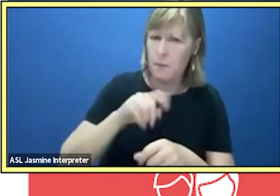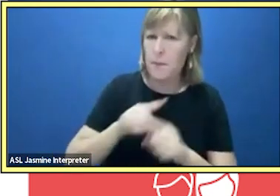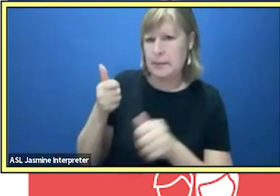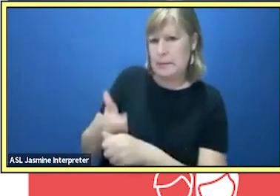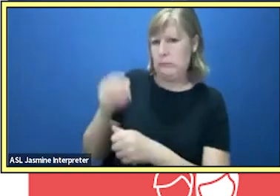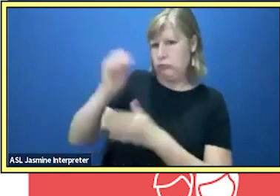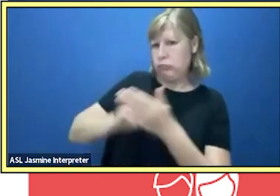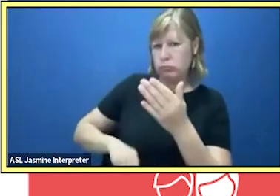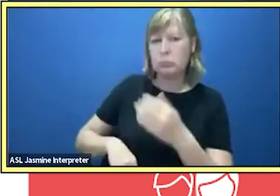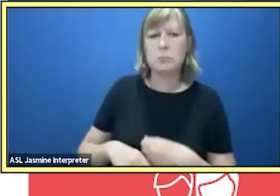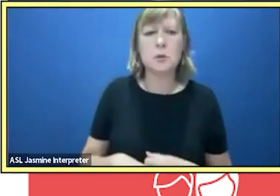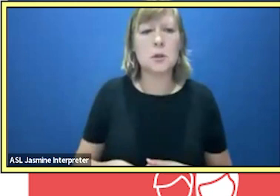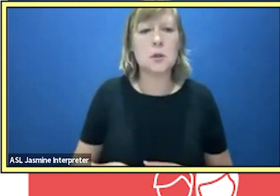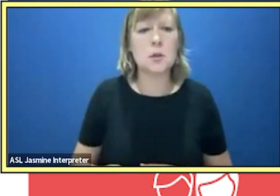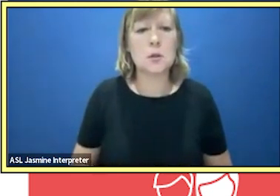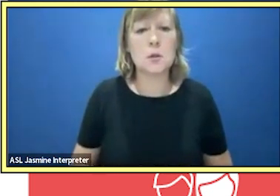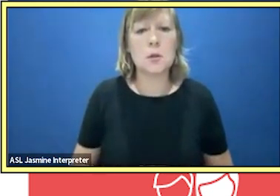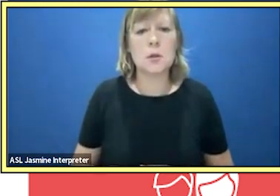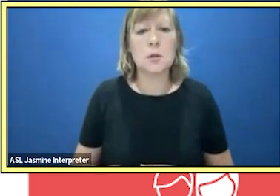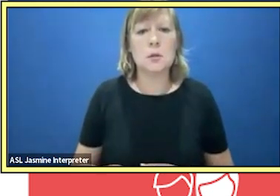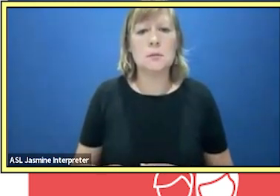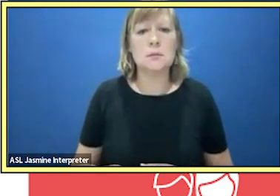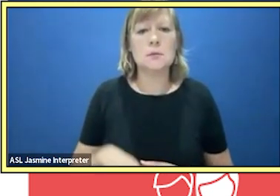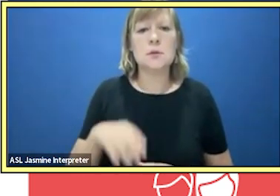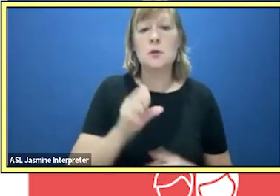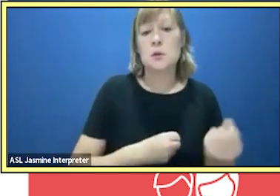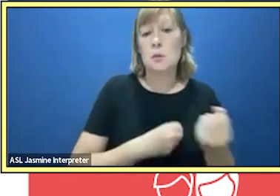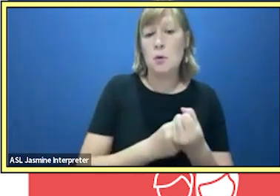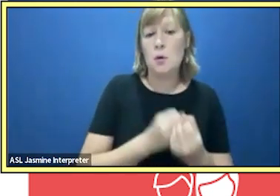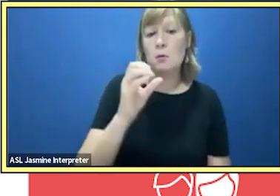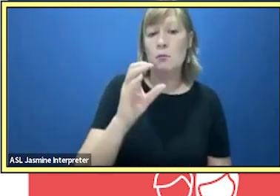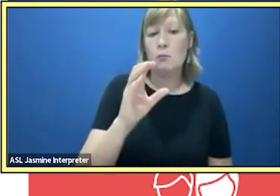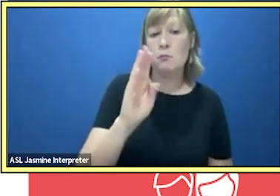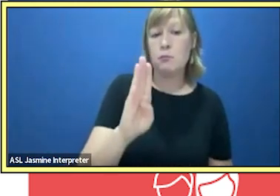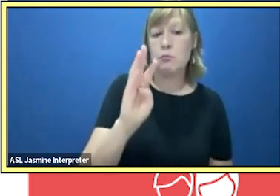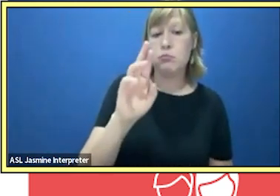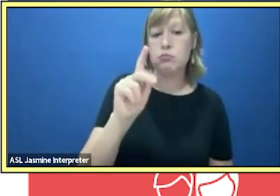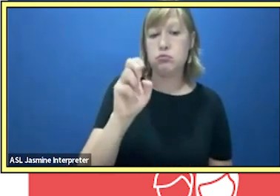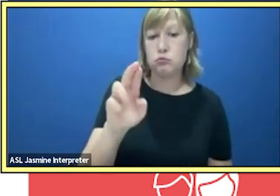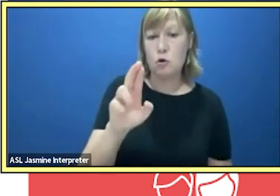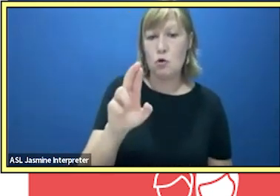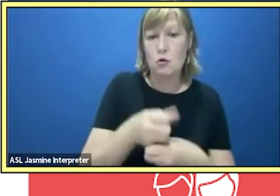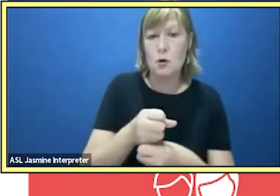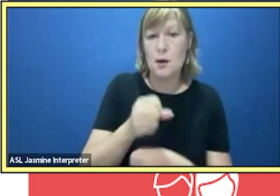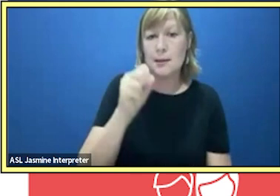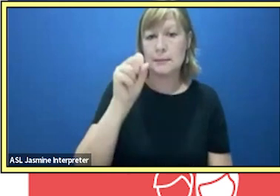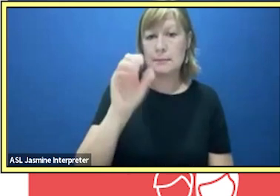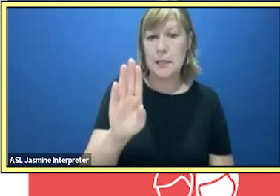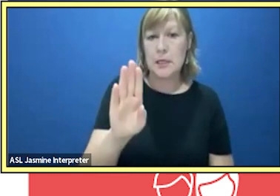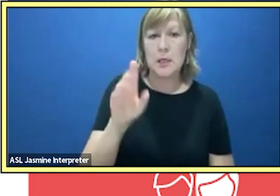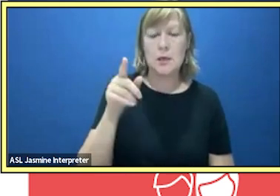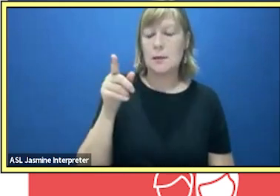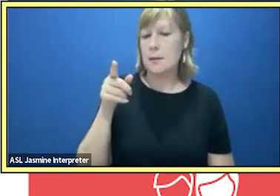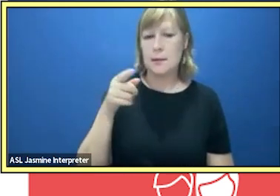Support brokers will have the same role as a provider. So again, they won't be able to write the plans. You'll go to conflict-free case